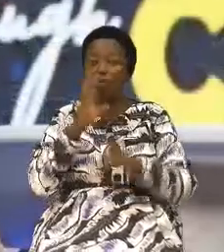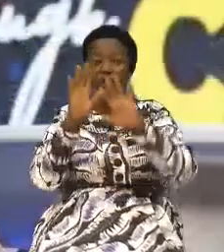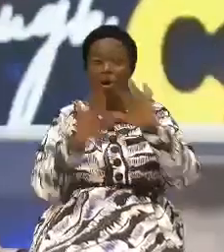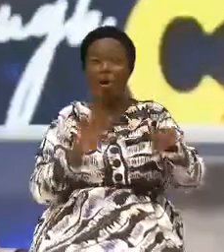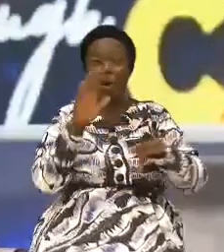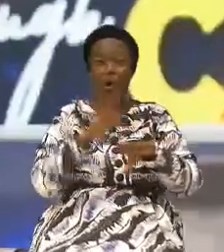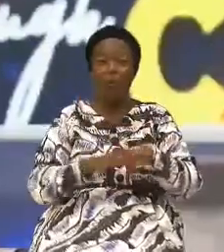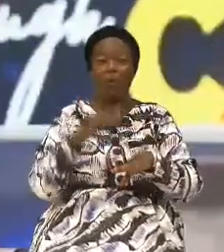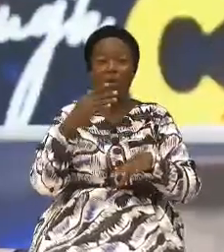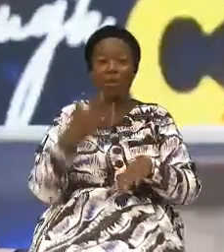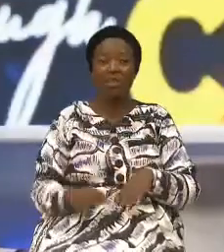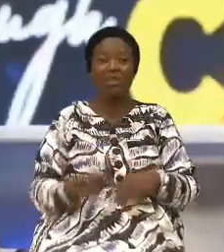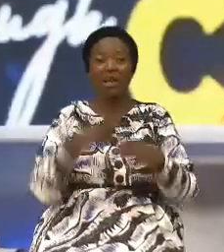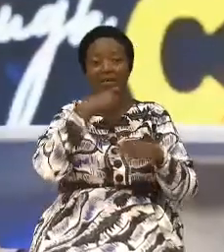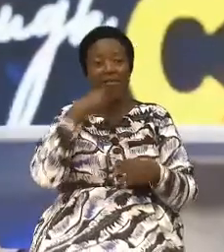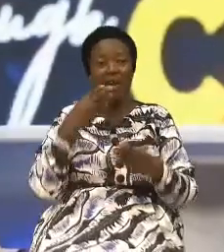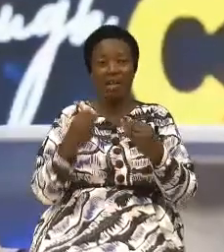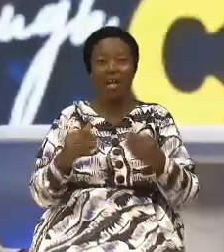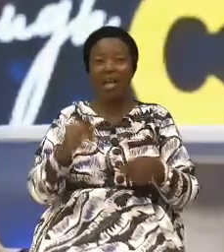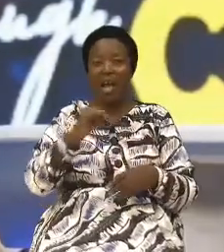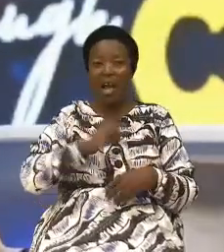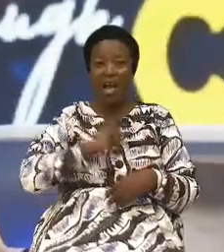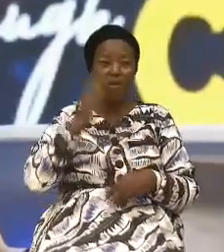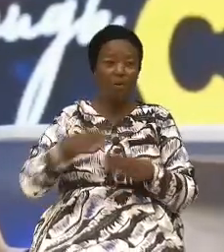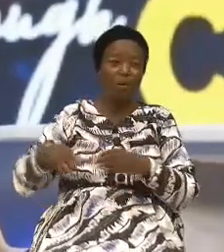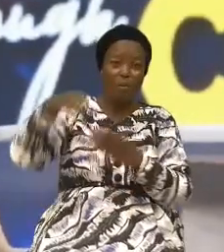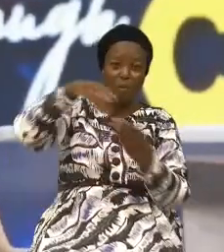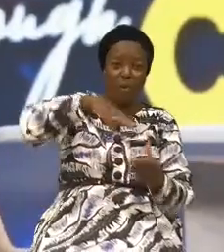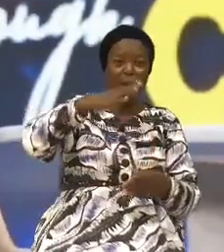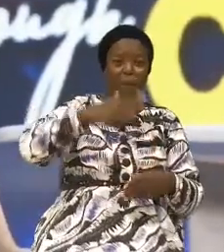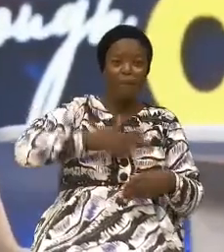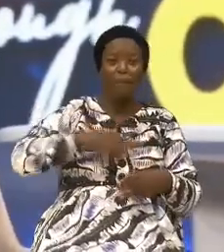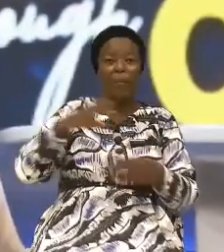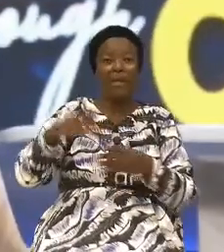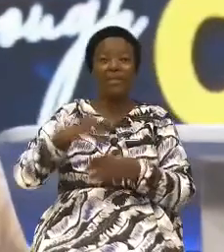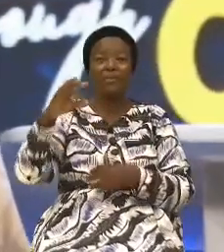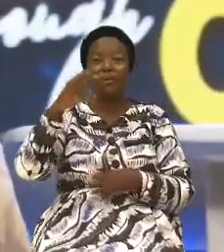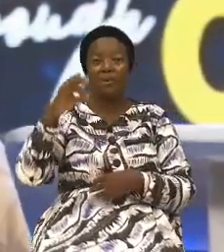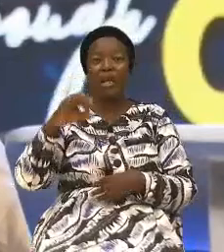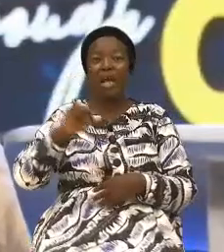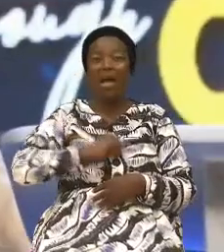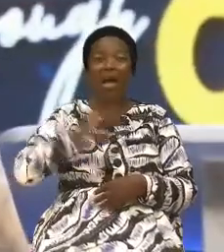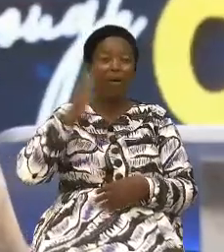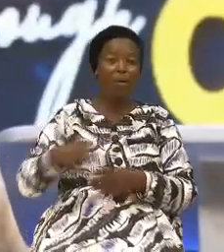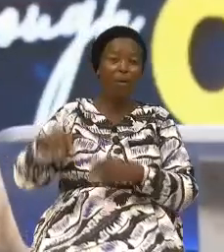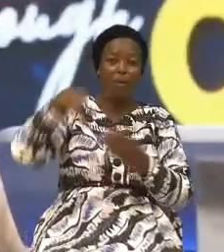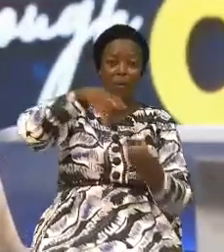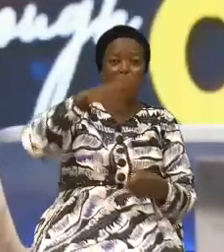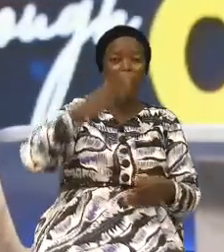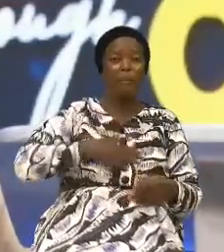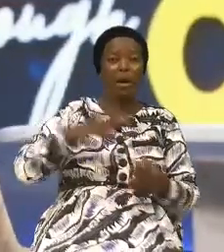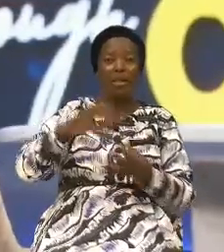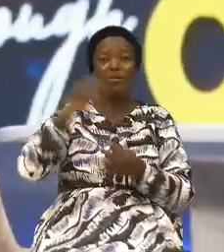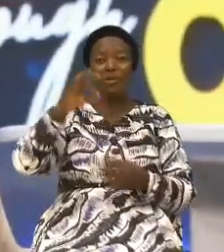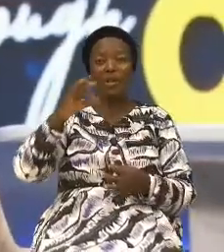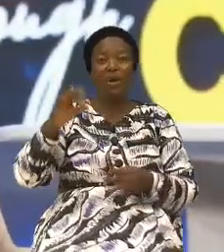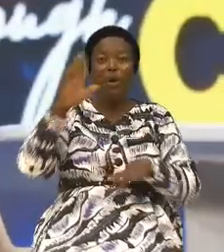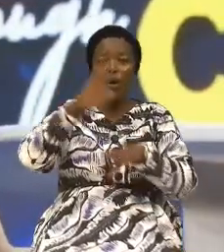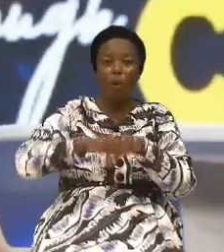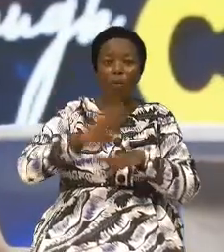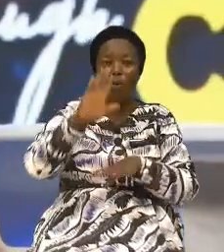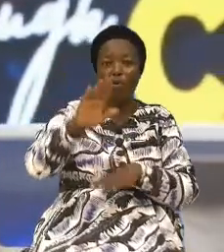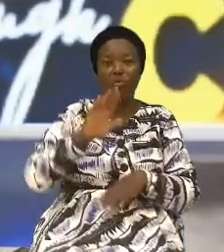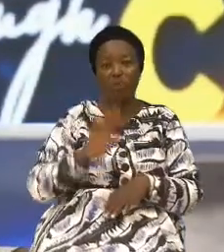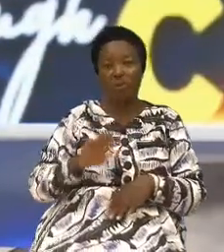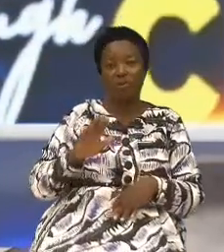will pour my spirit. I will pour my spirit upon thy seed